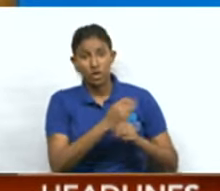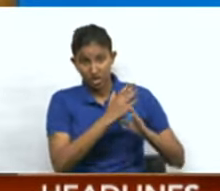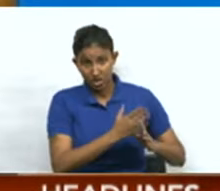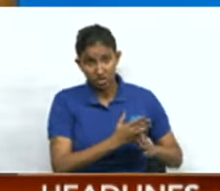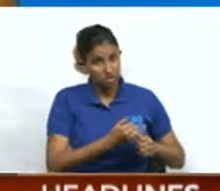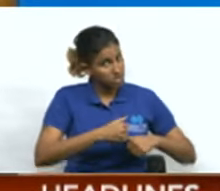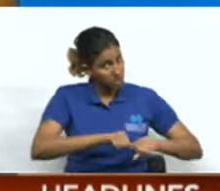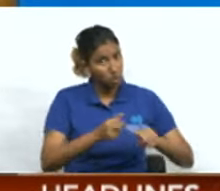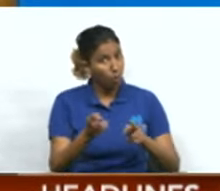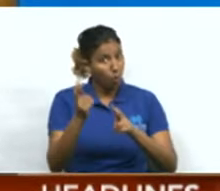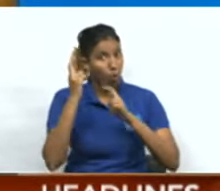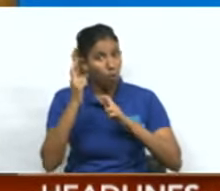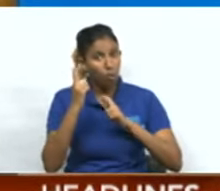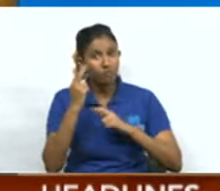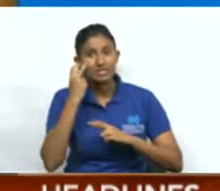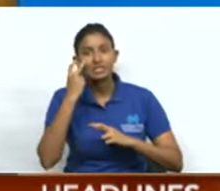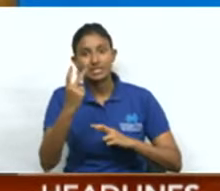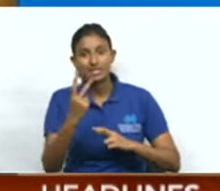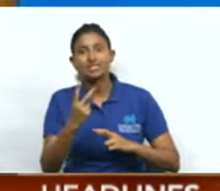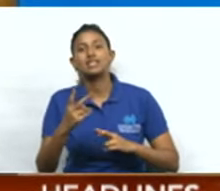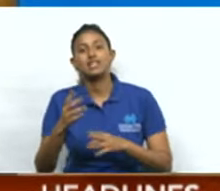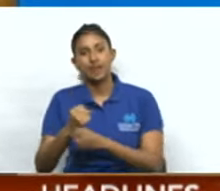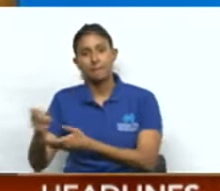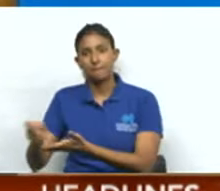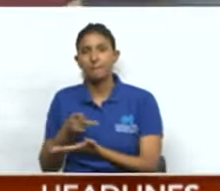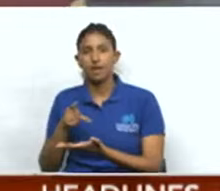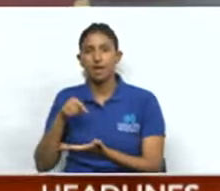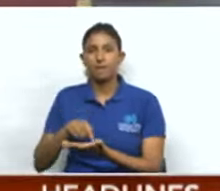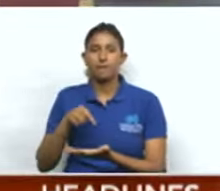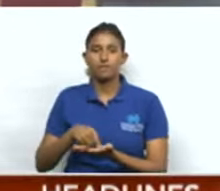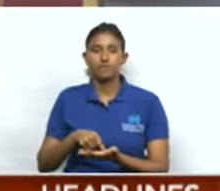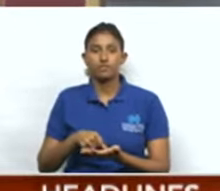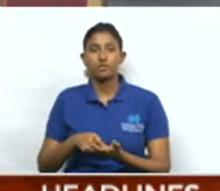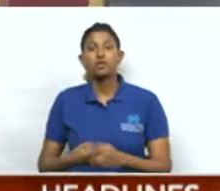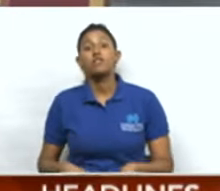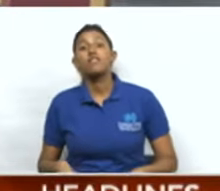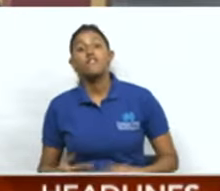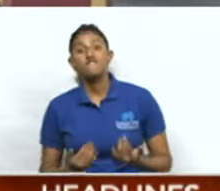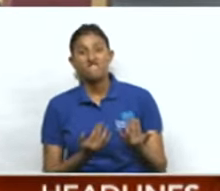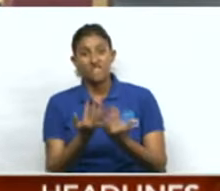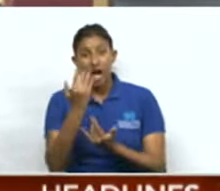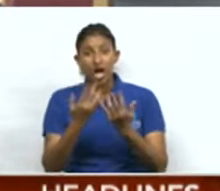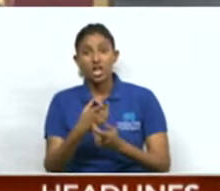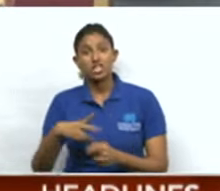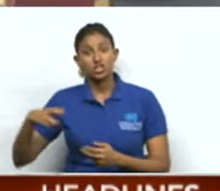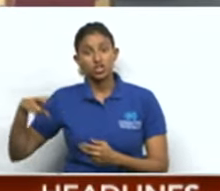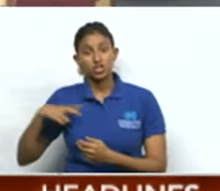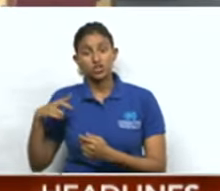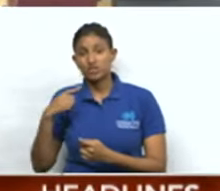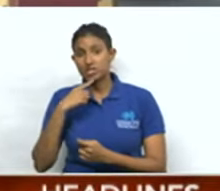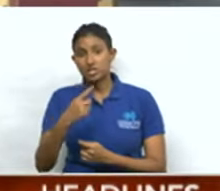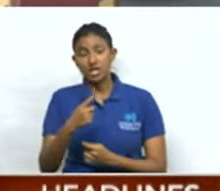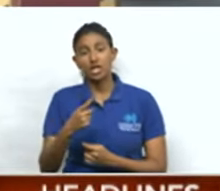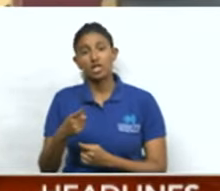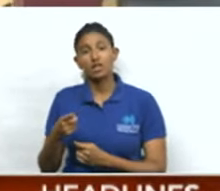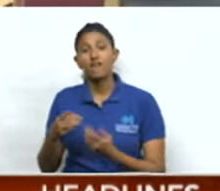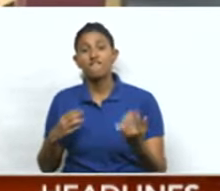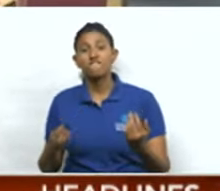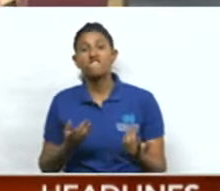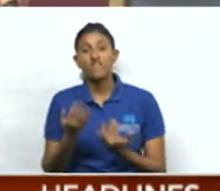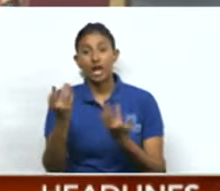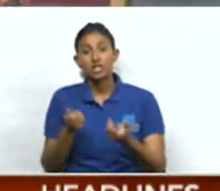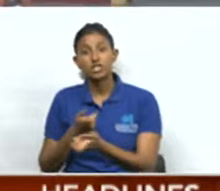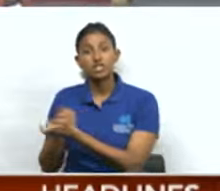will see this promise come to fruition. Meanwhile, Chief Fire Officer Arnold Bristow said the fire service was the last to sign off on the